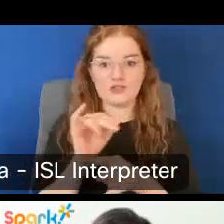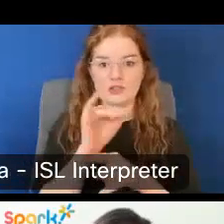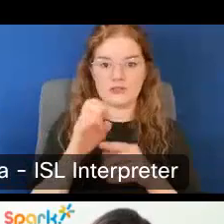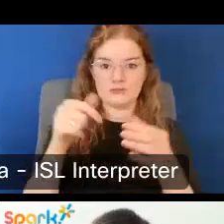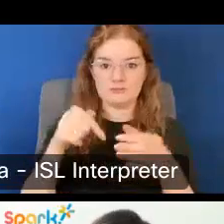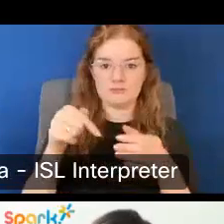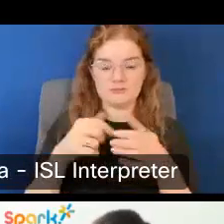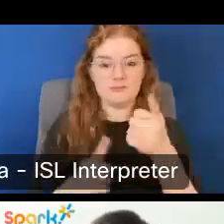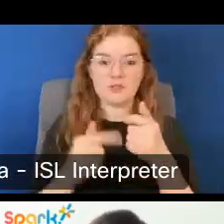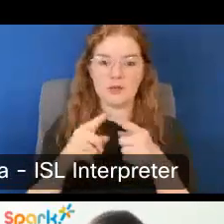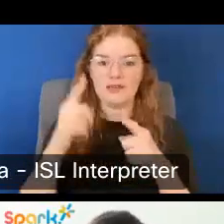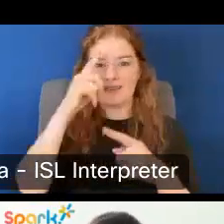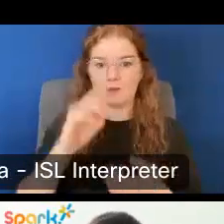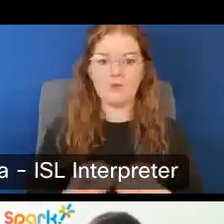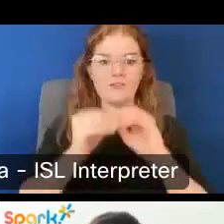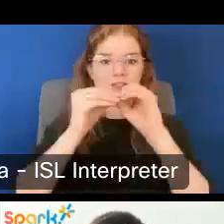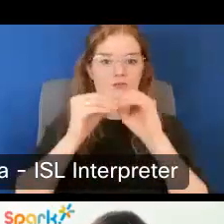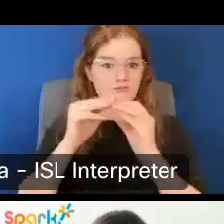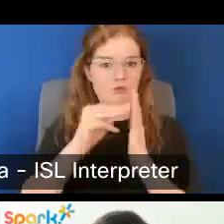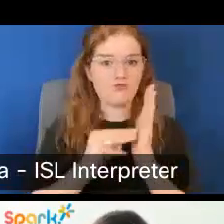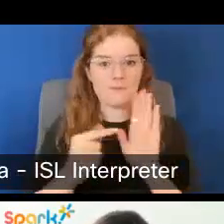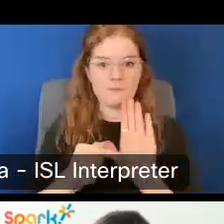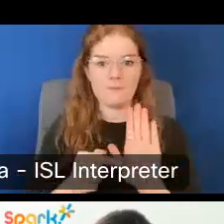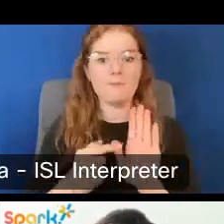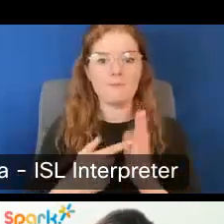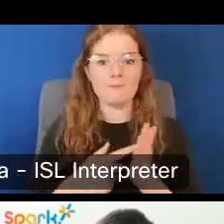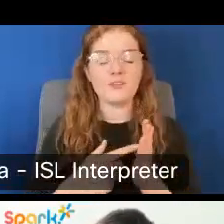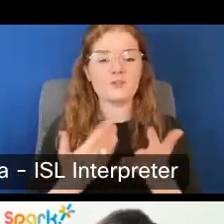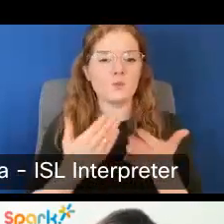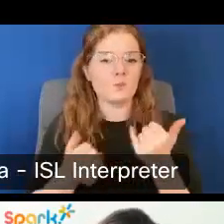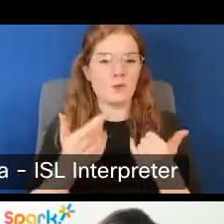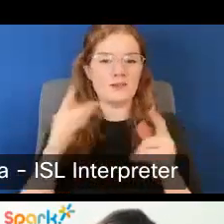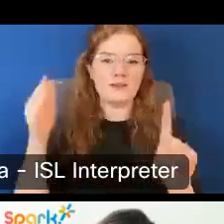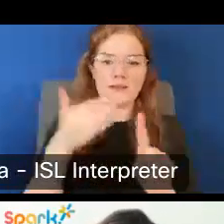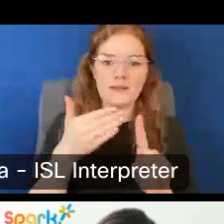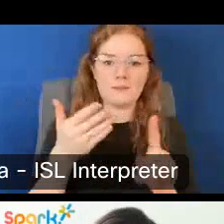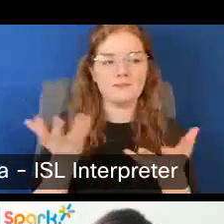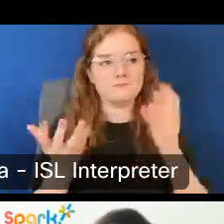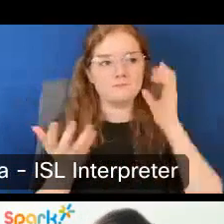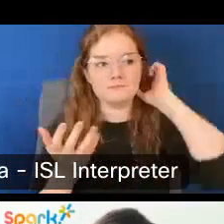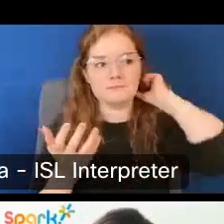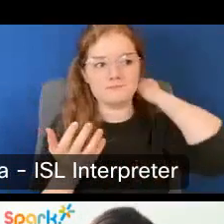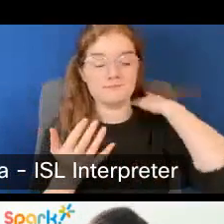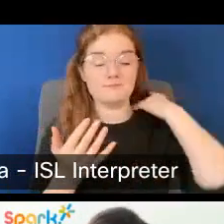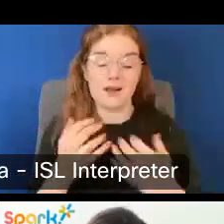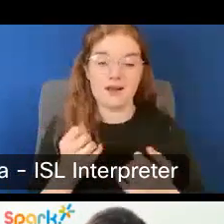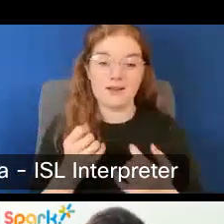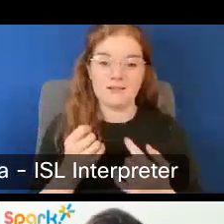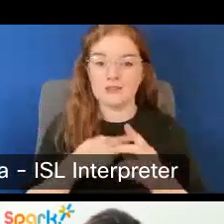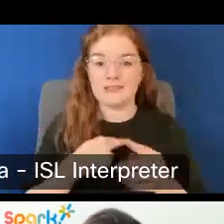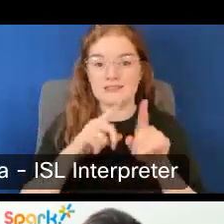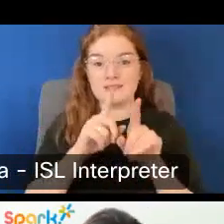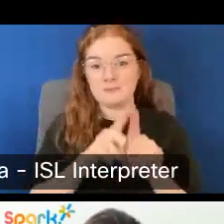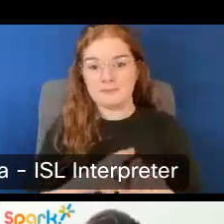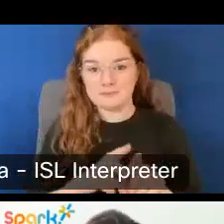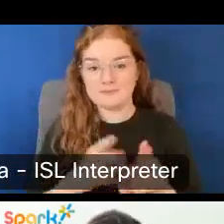and it's an innovation programme. And what it sets out to be is many things to many people. So